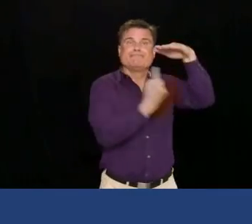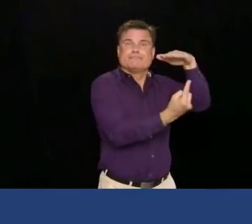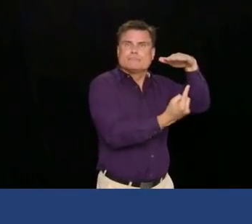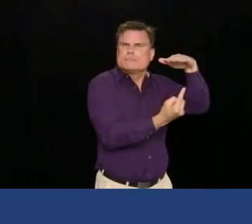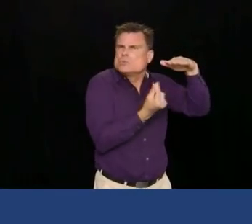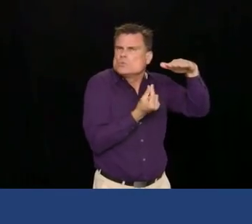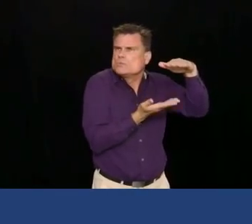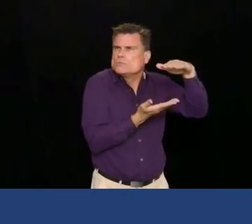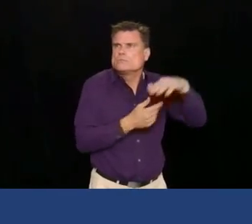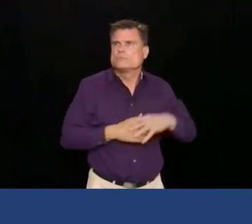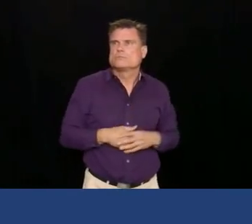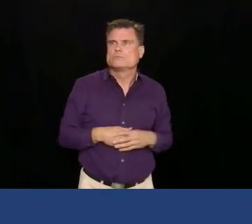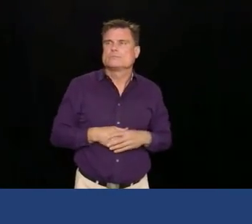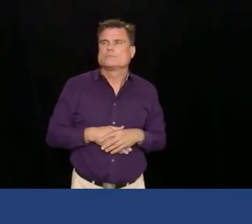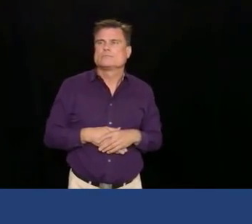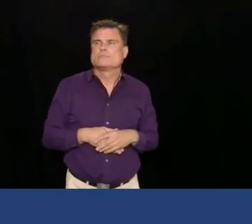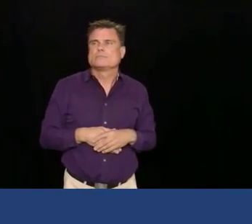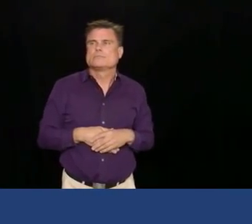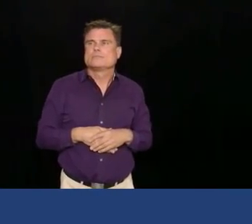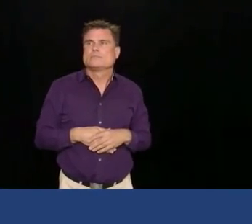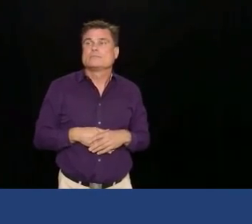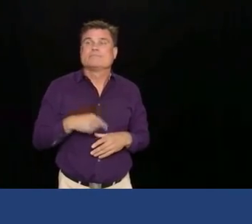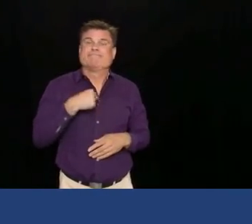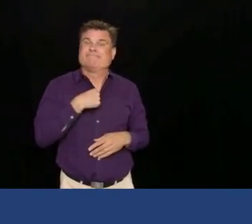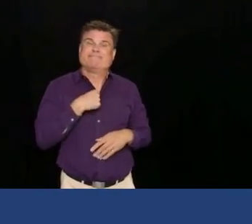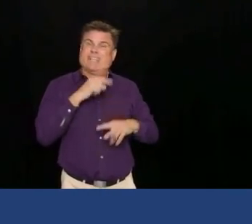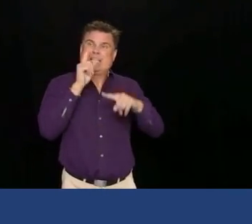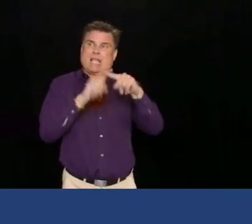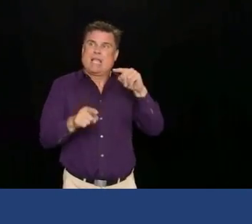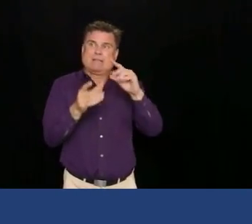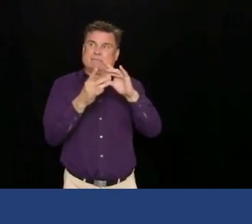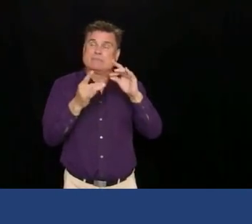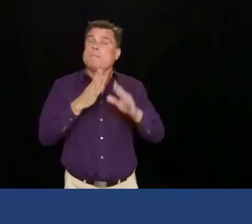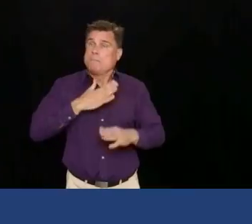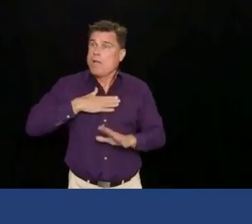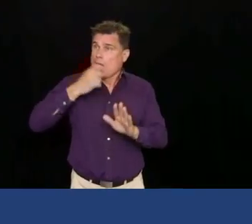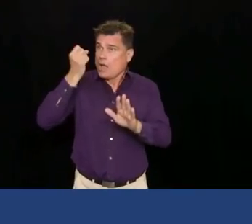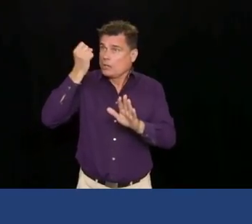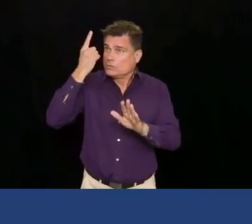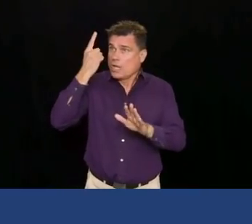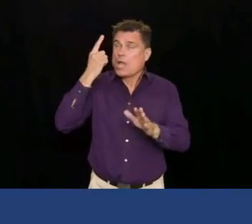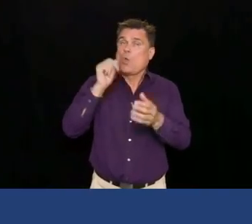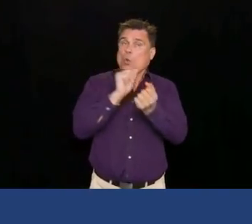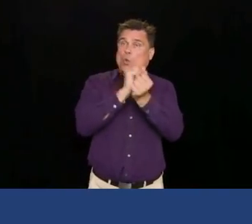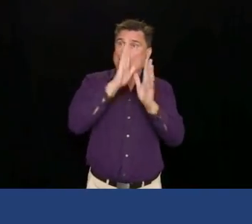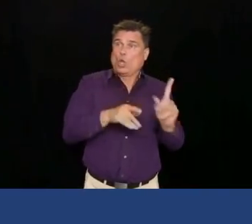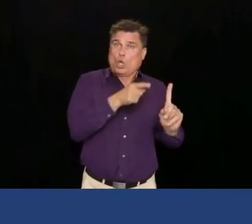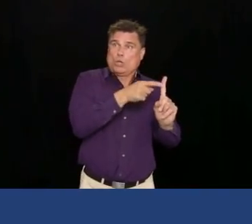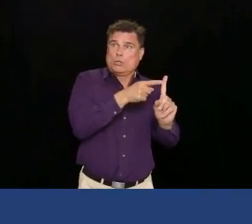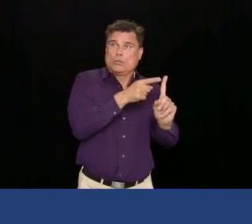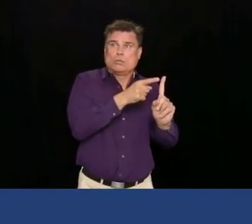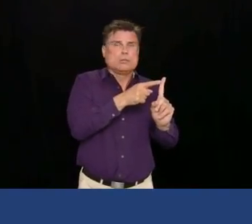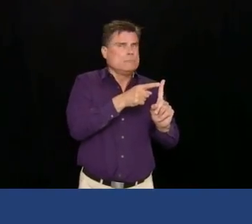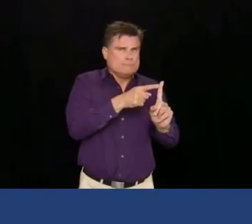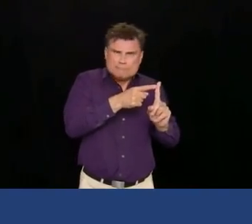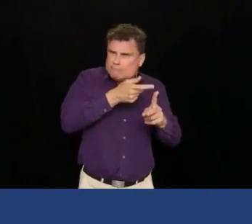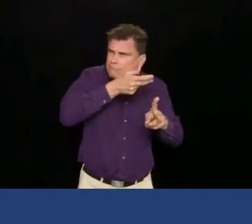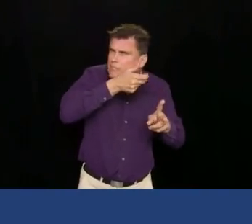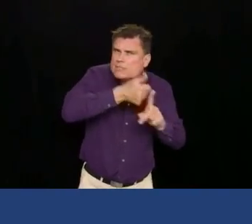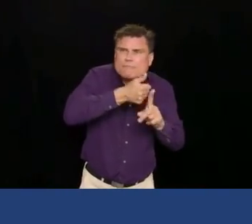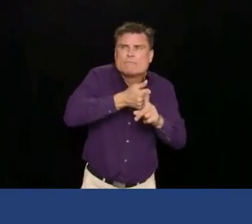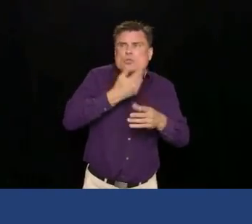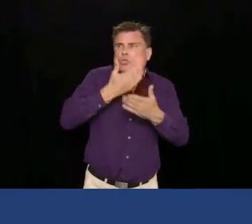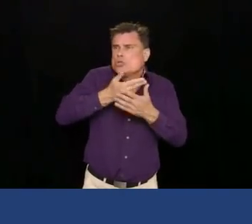I cannot comment until our team was involved, but my understanding is the worker's being very well looked after and is having